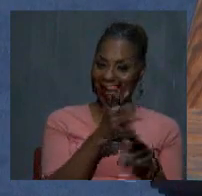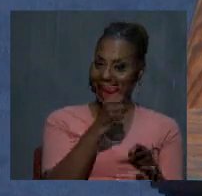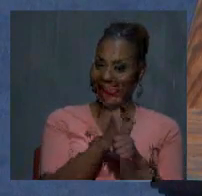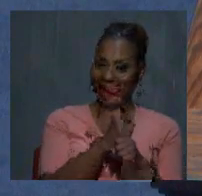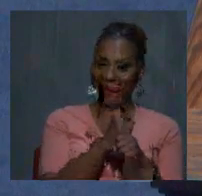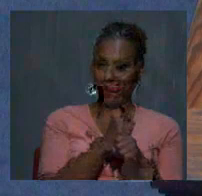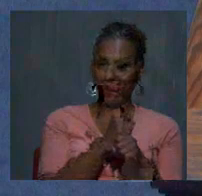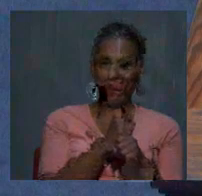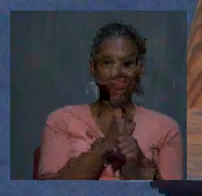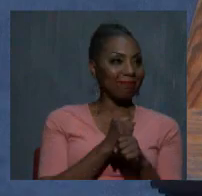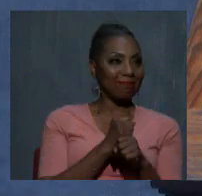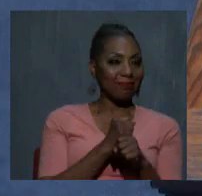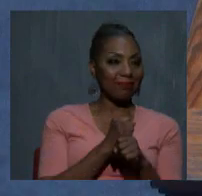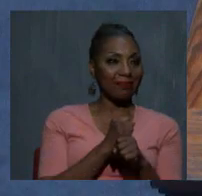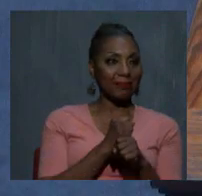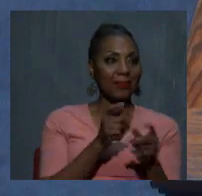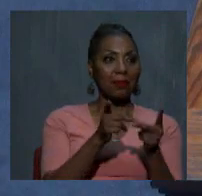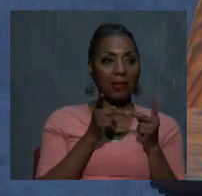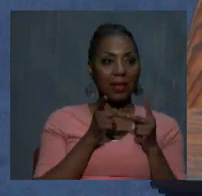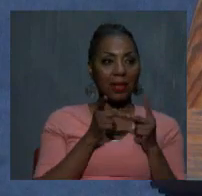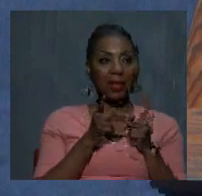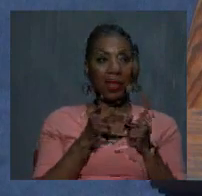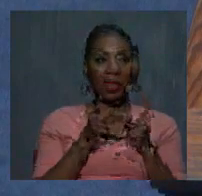those seats and